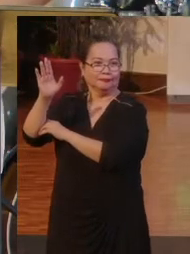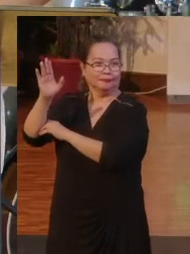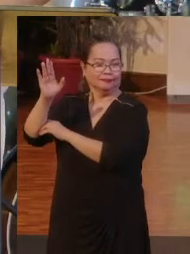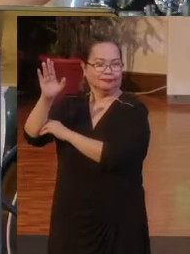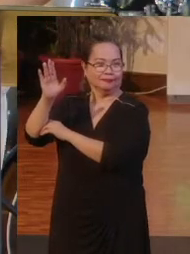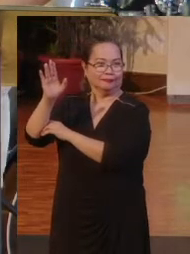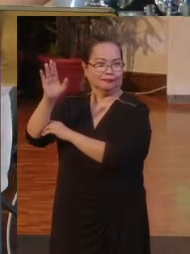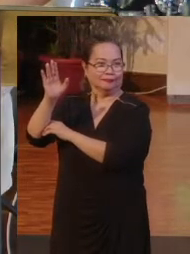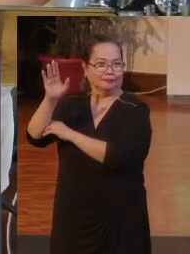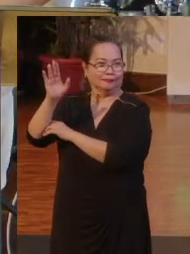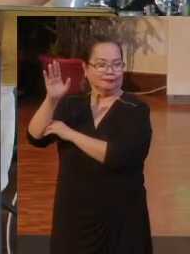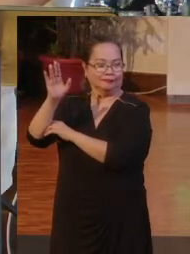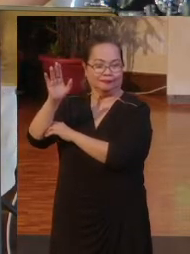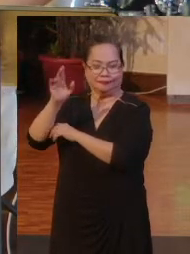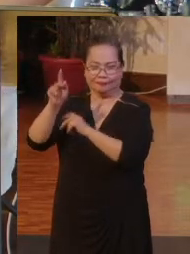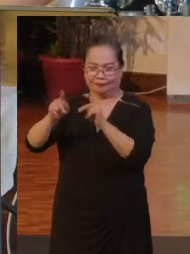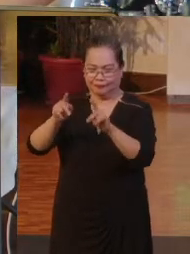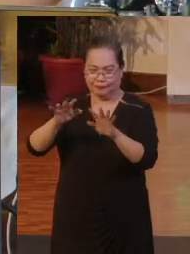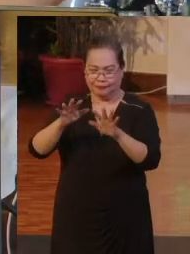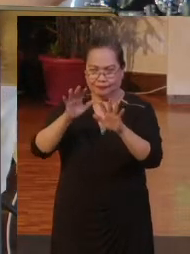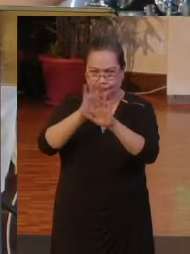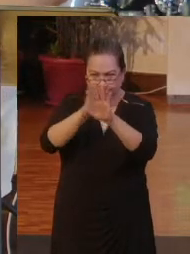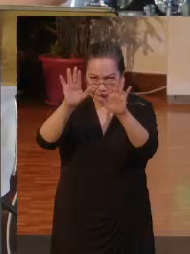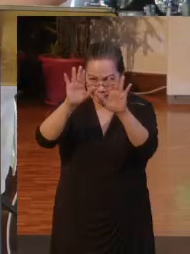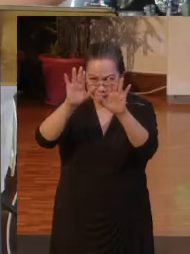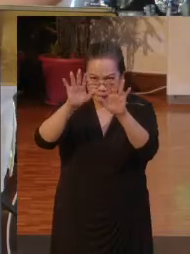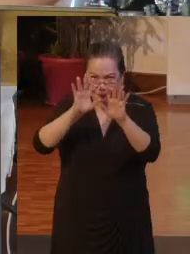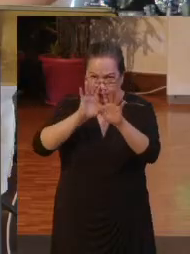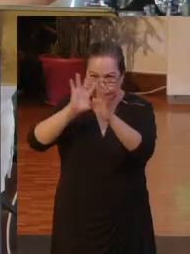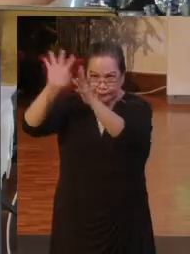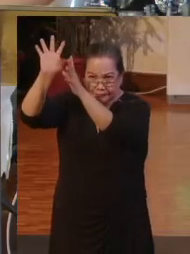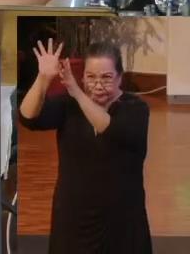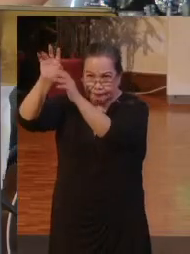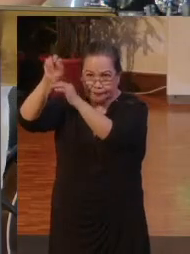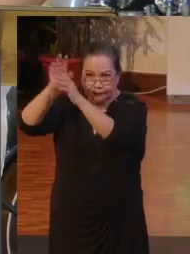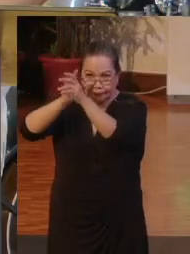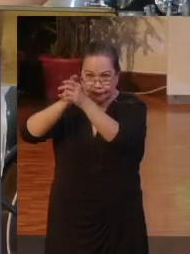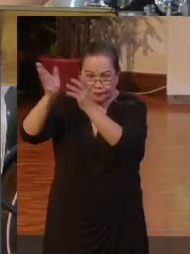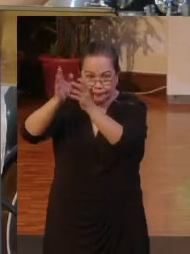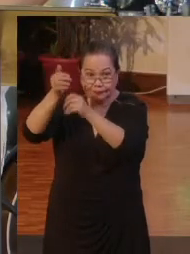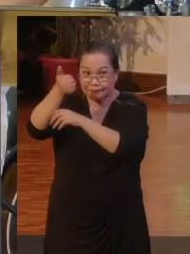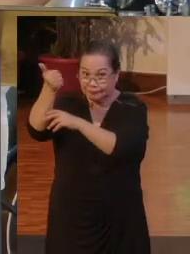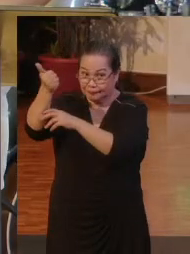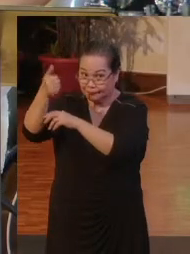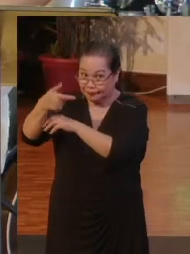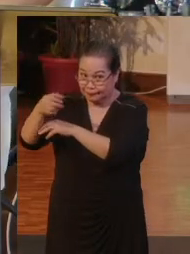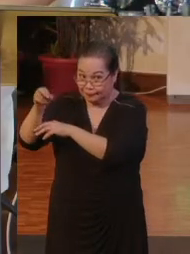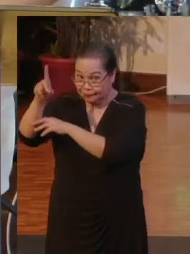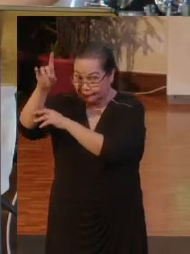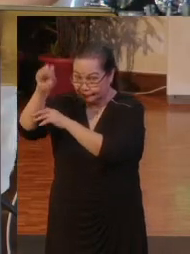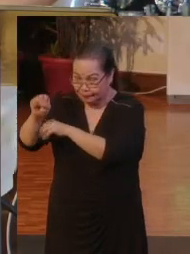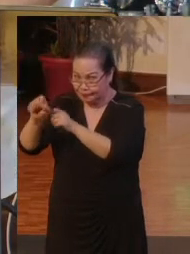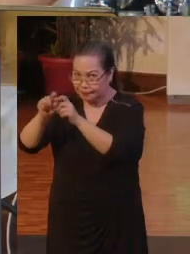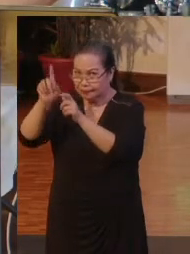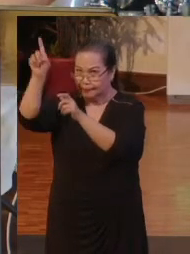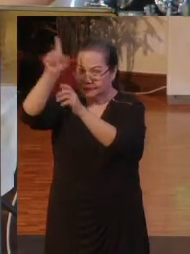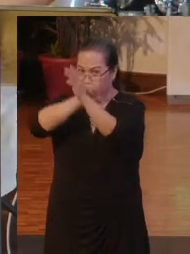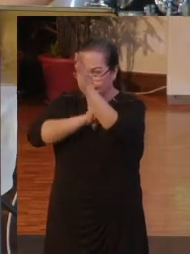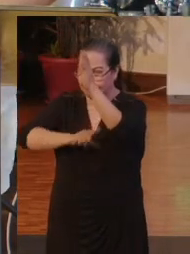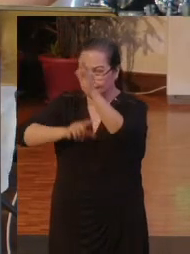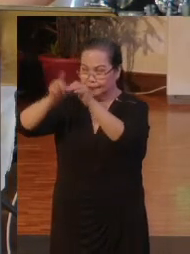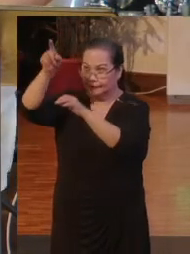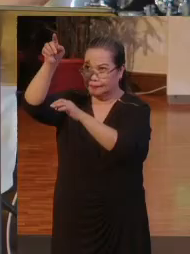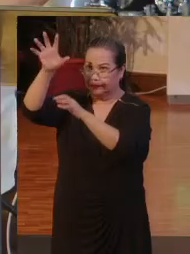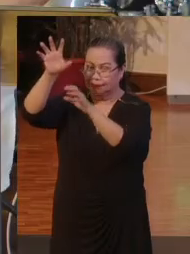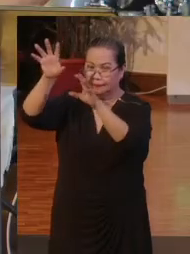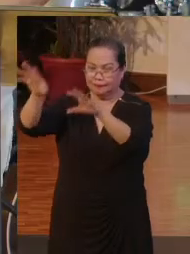sagot nila. Far be it from us that we should forsake the Lord to serve other gods. For it is the Lord our God who